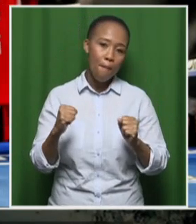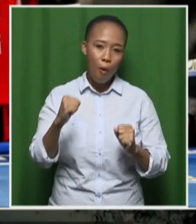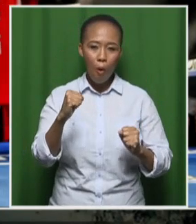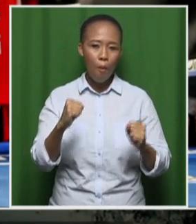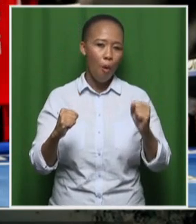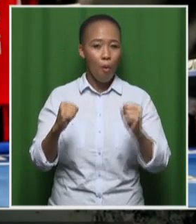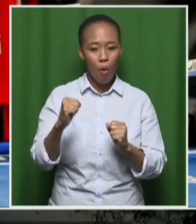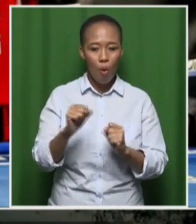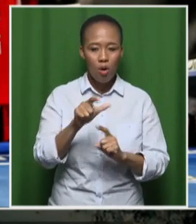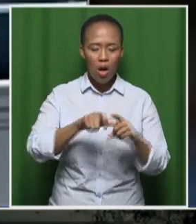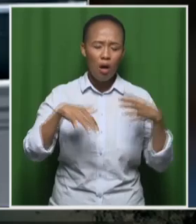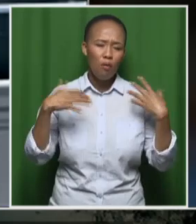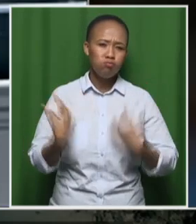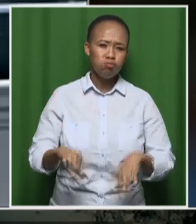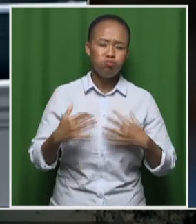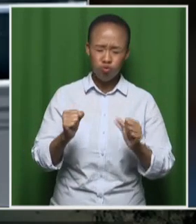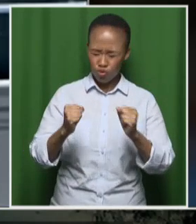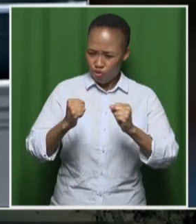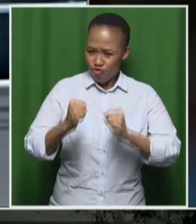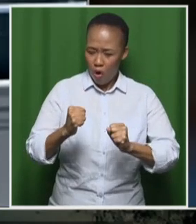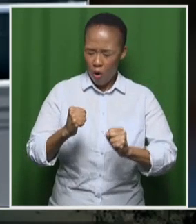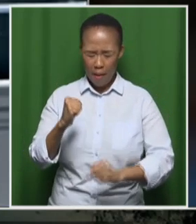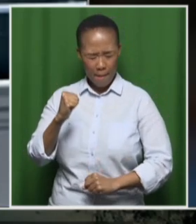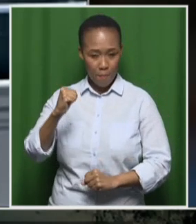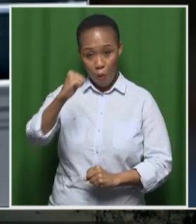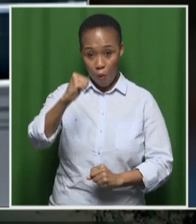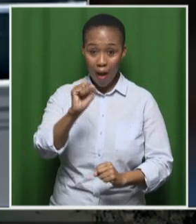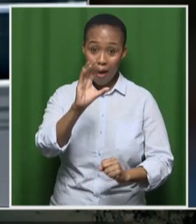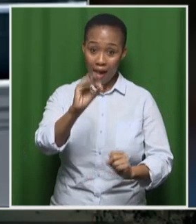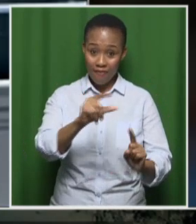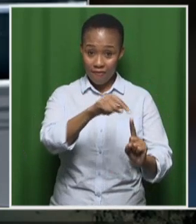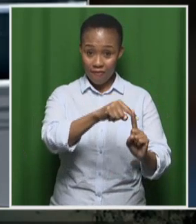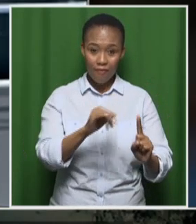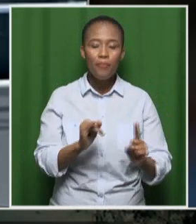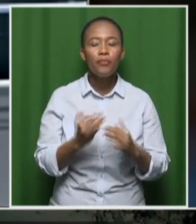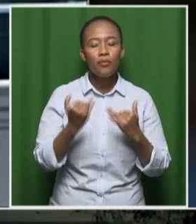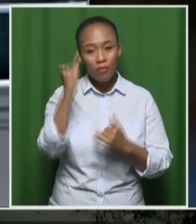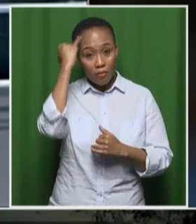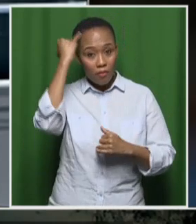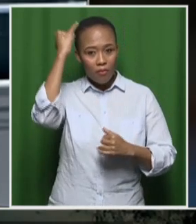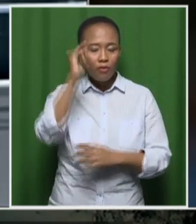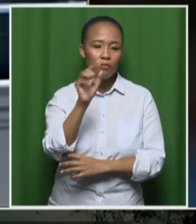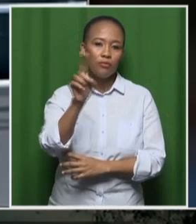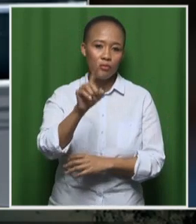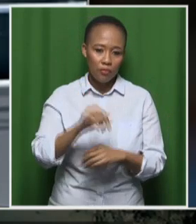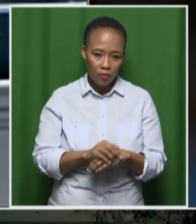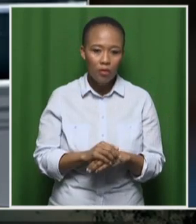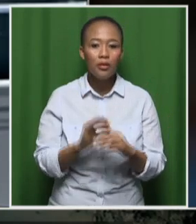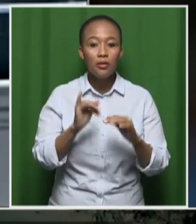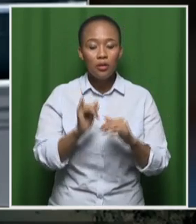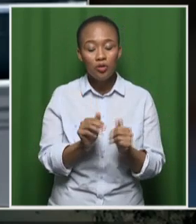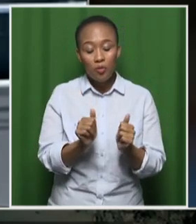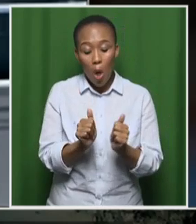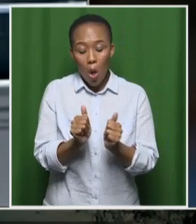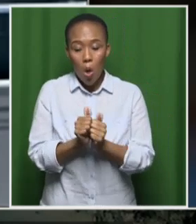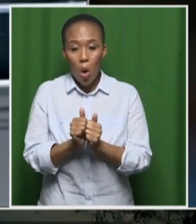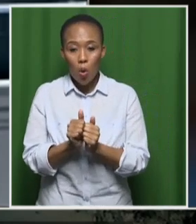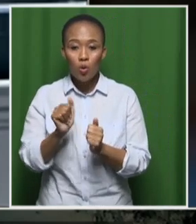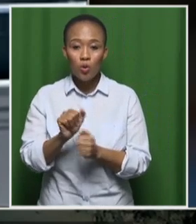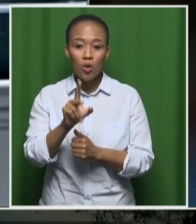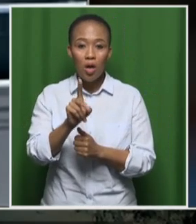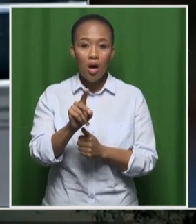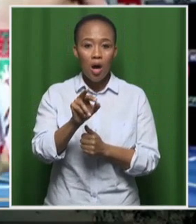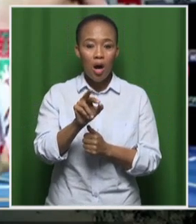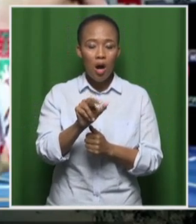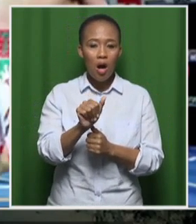a good, strong, natural puncher, the idea was to get in close to Curiel, who was not expecting us to fight in the pocket